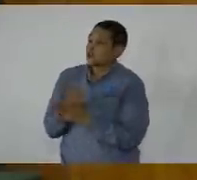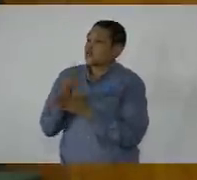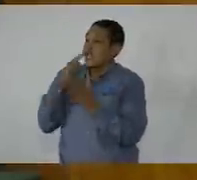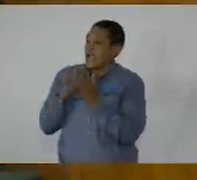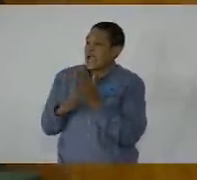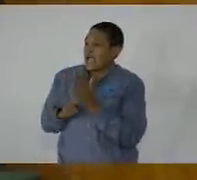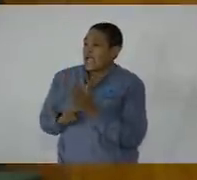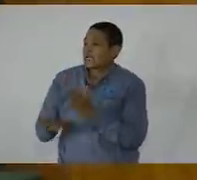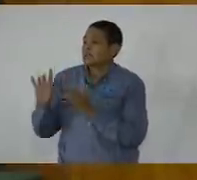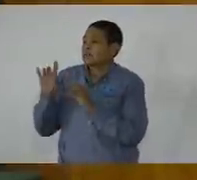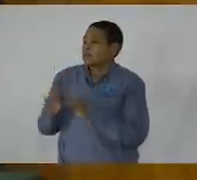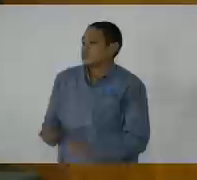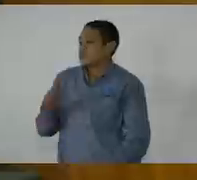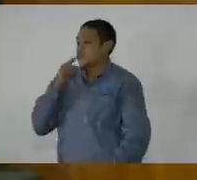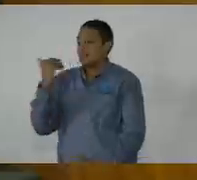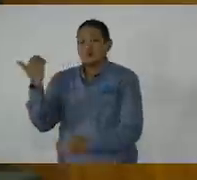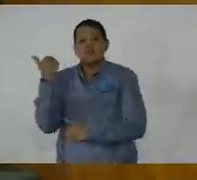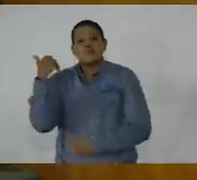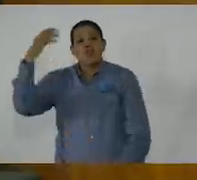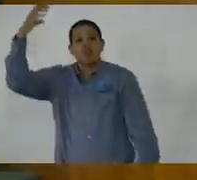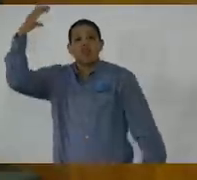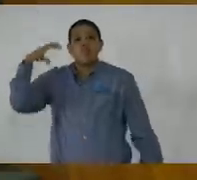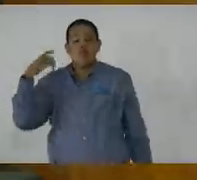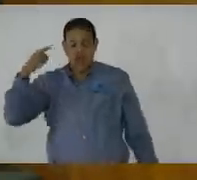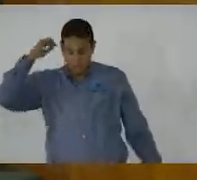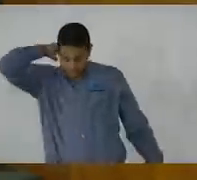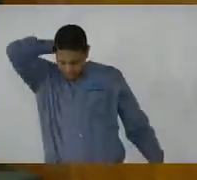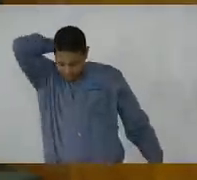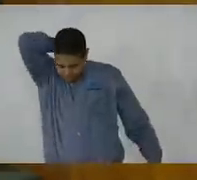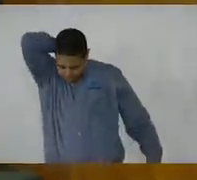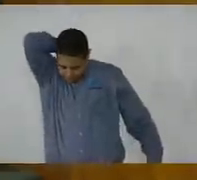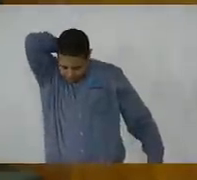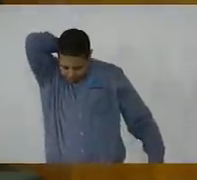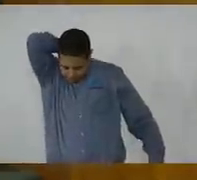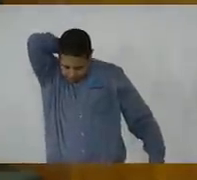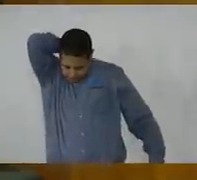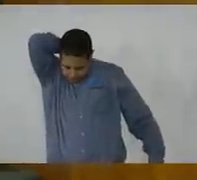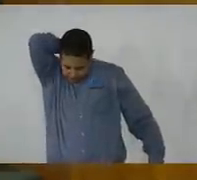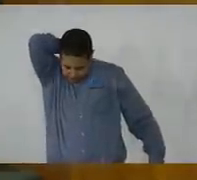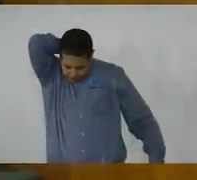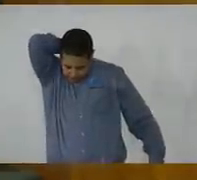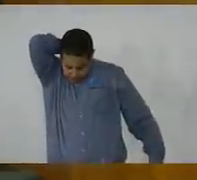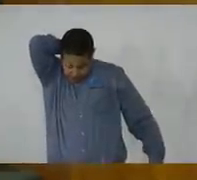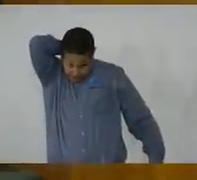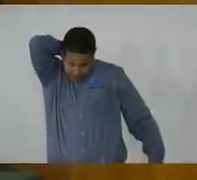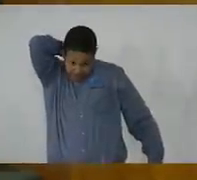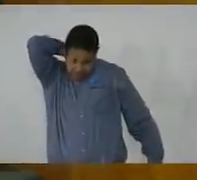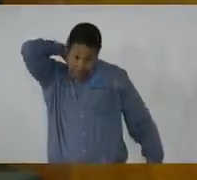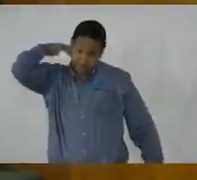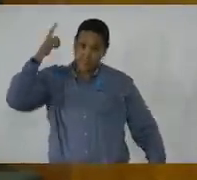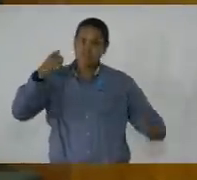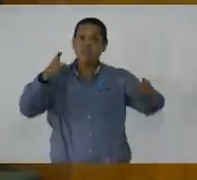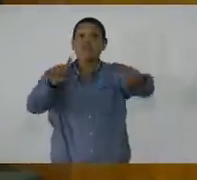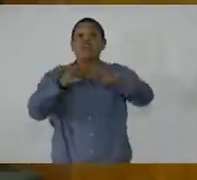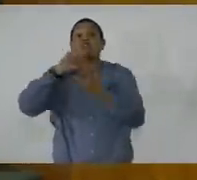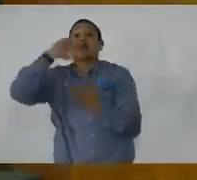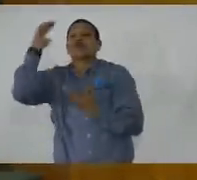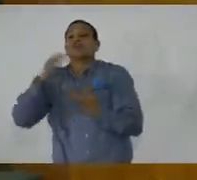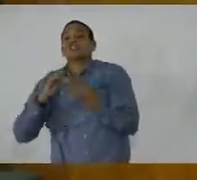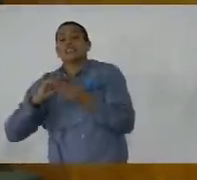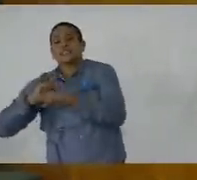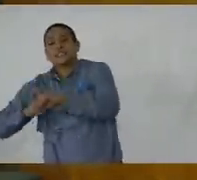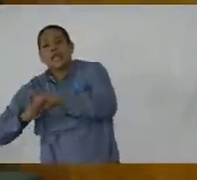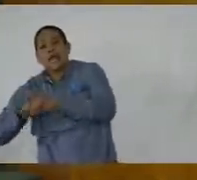inspection responsibilities. Madam Speaker, this will result in a reduction in time and cost